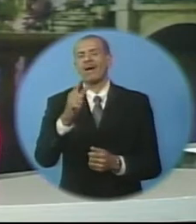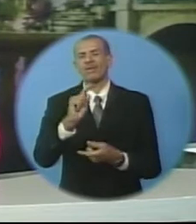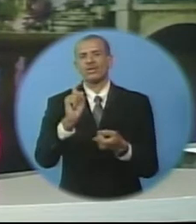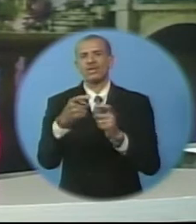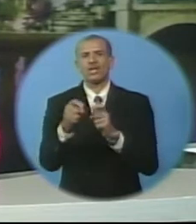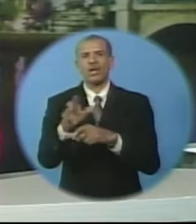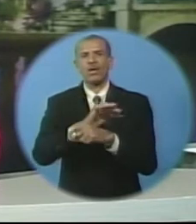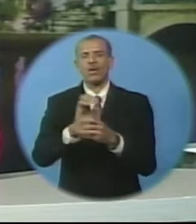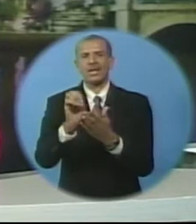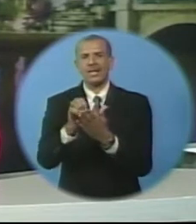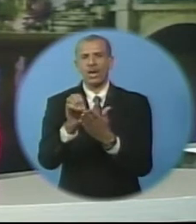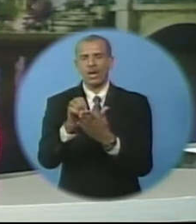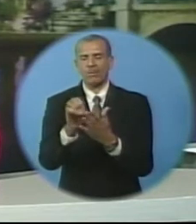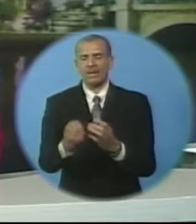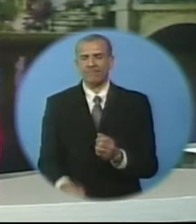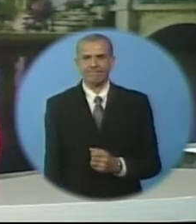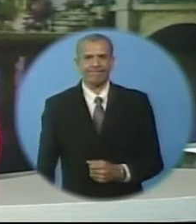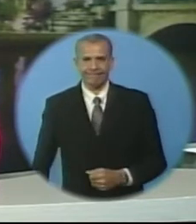the local economy.